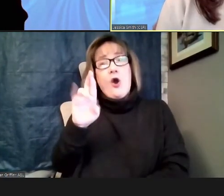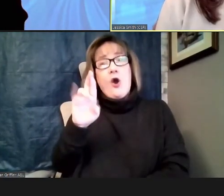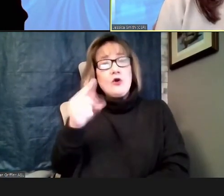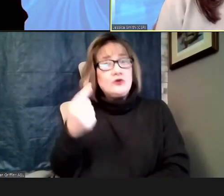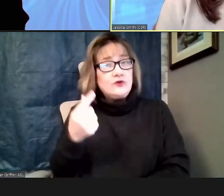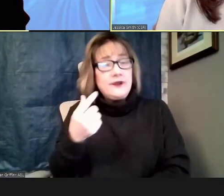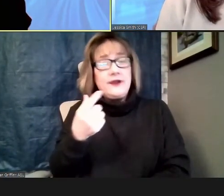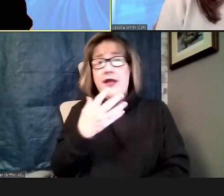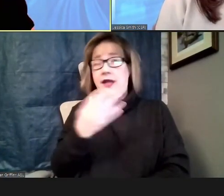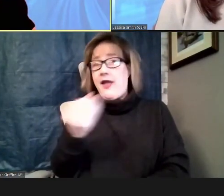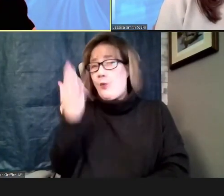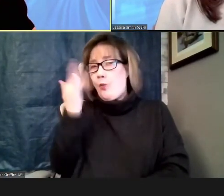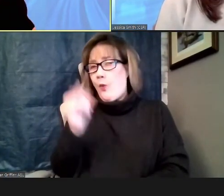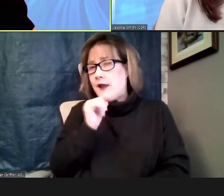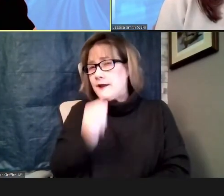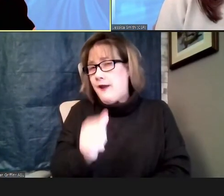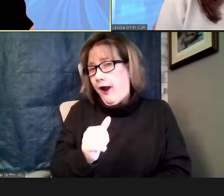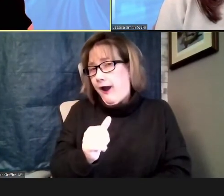not?